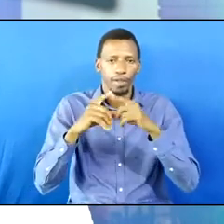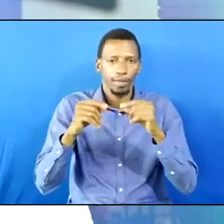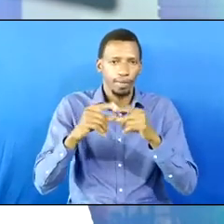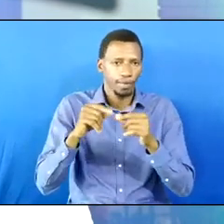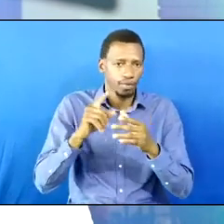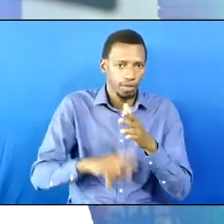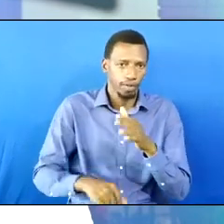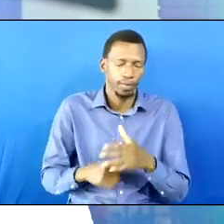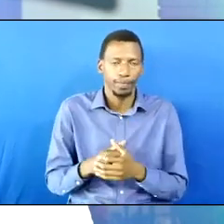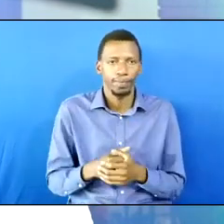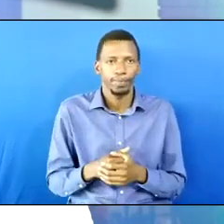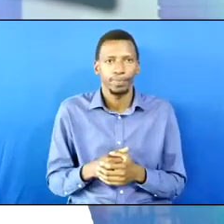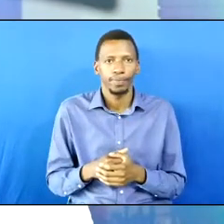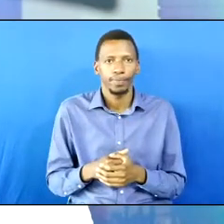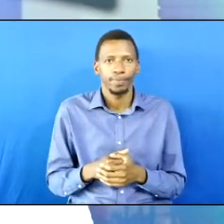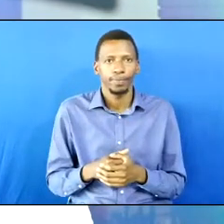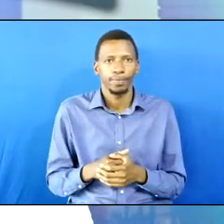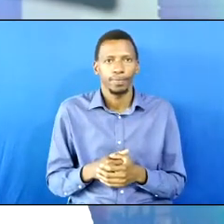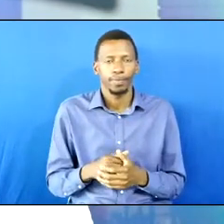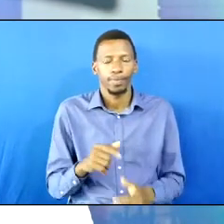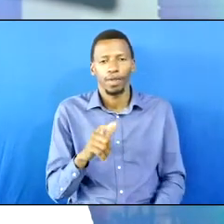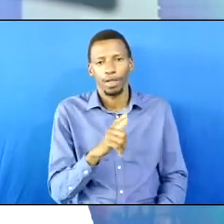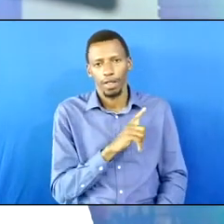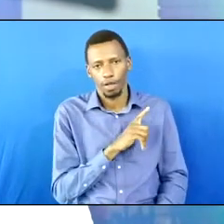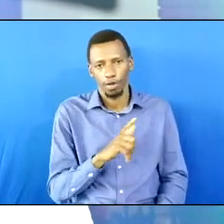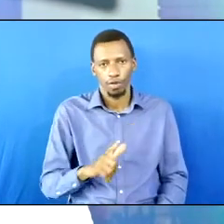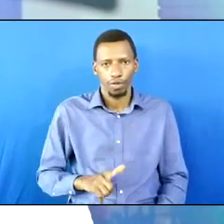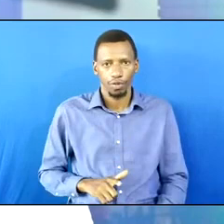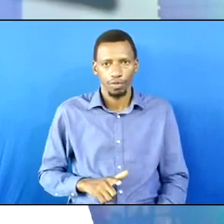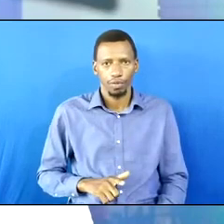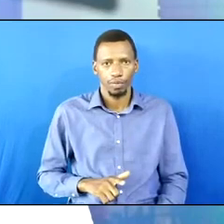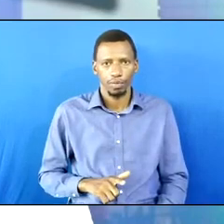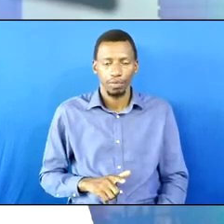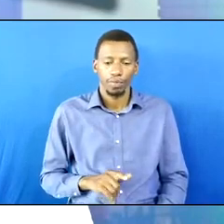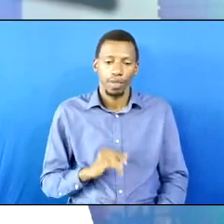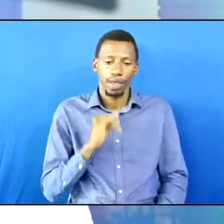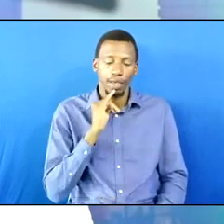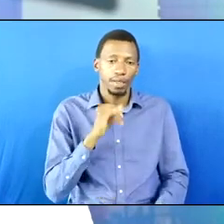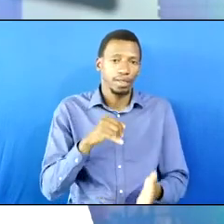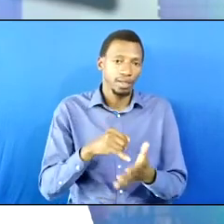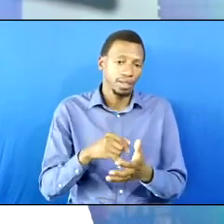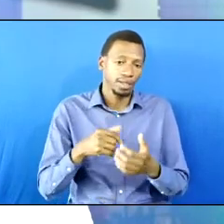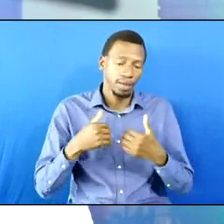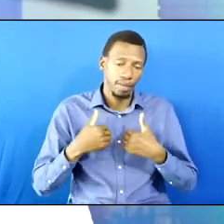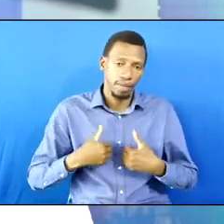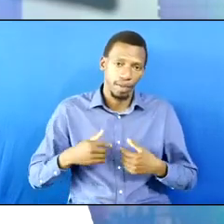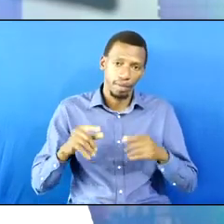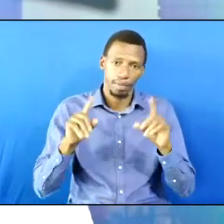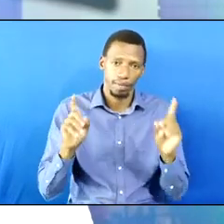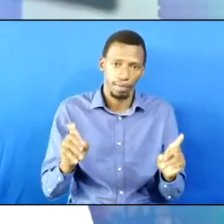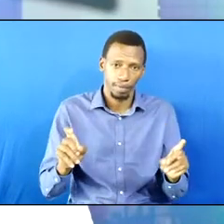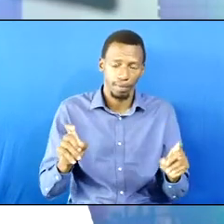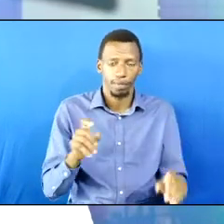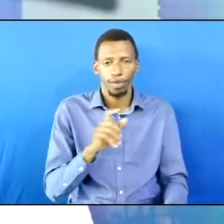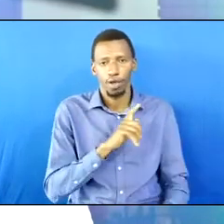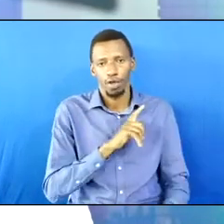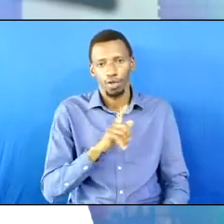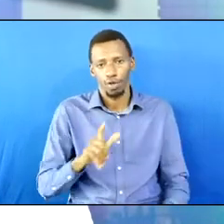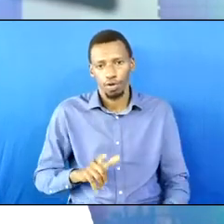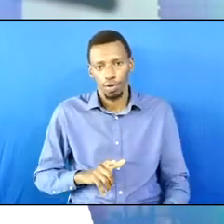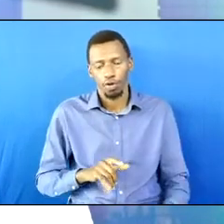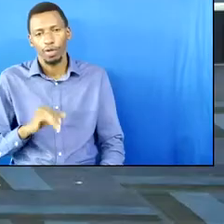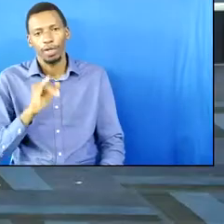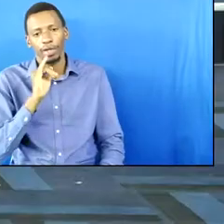day is, Lord, is it I? Lord, is